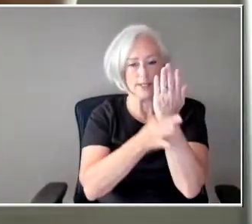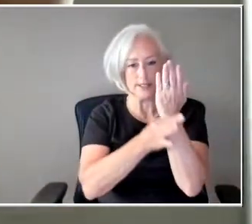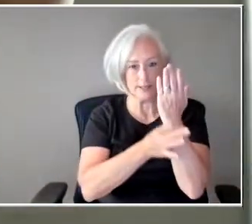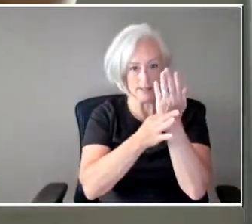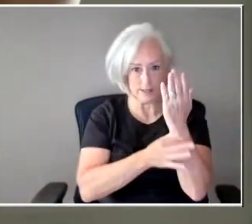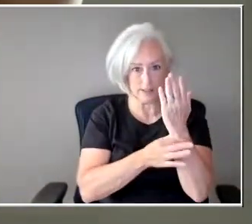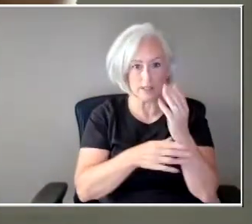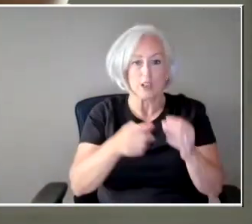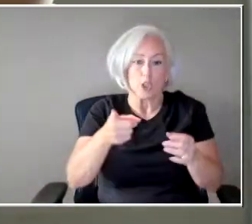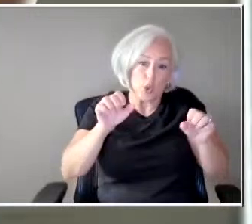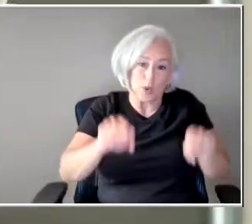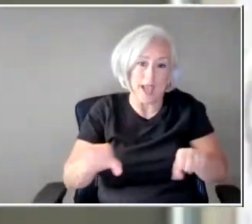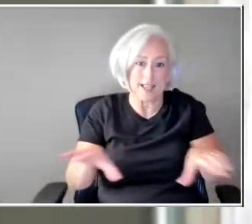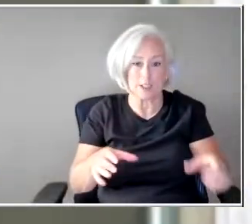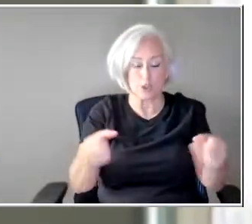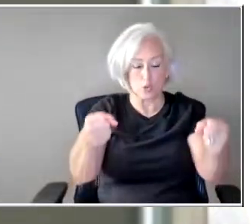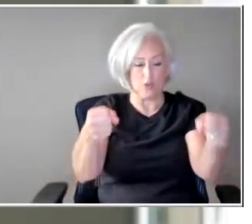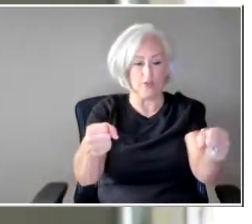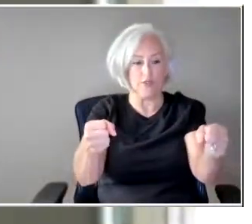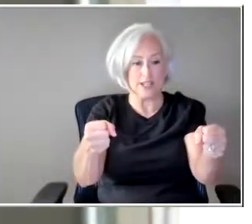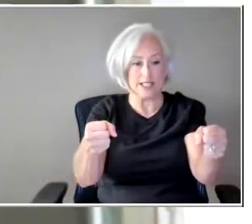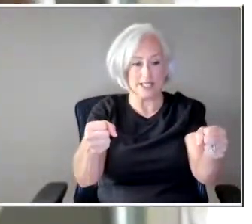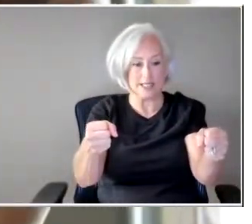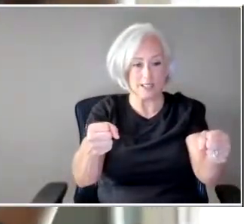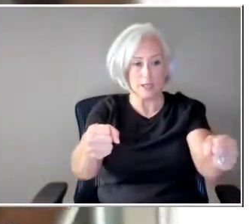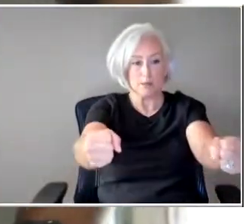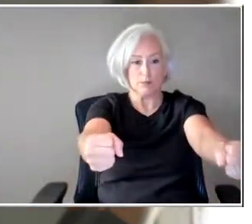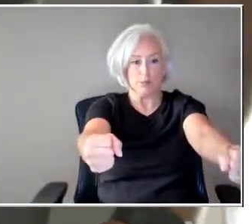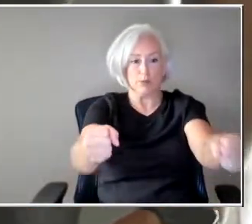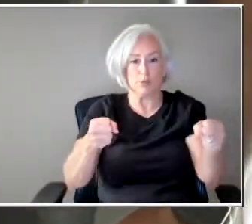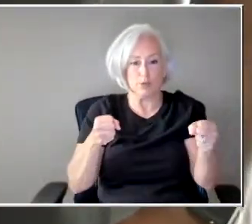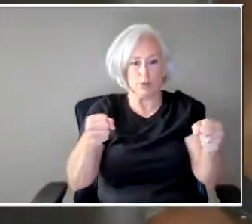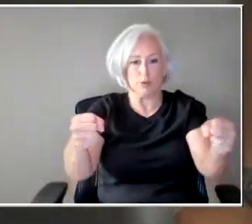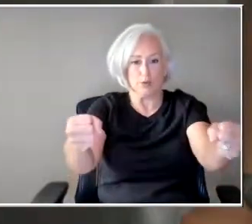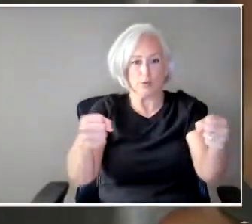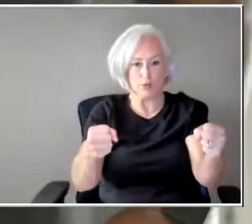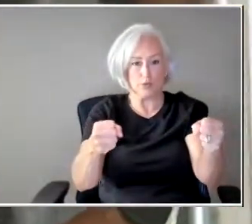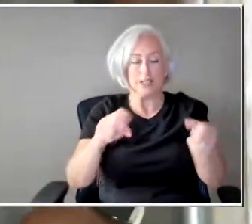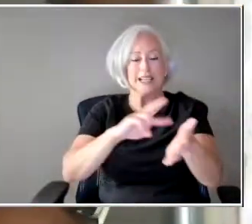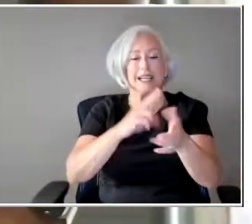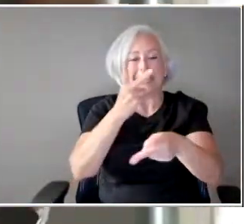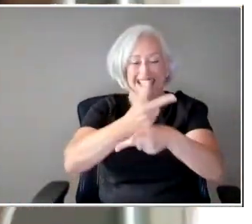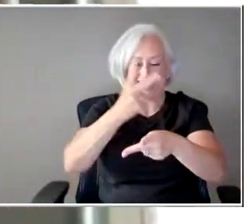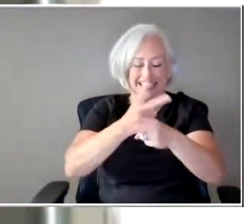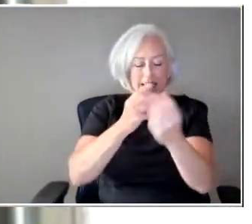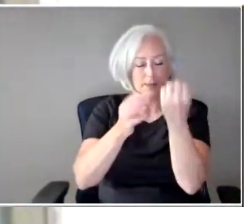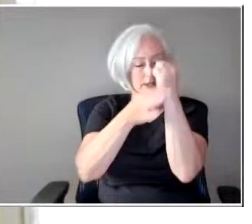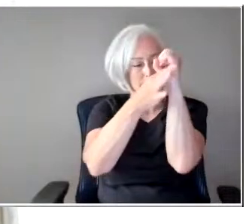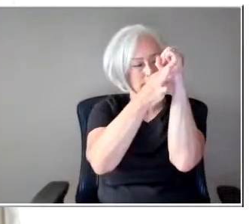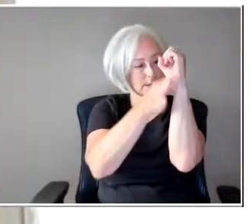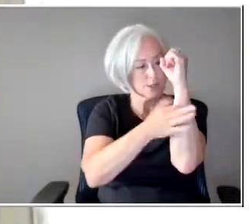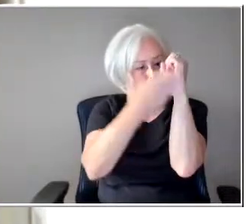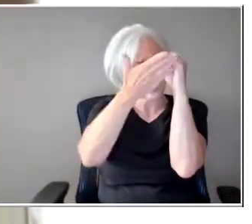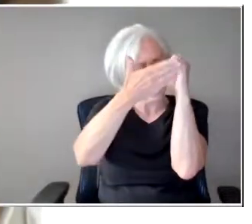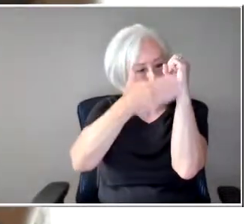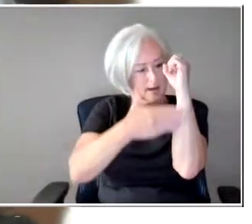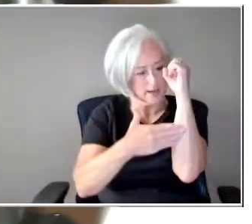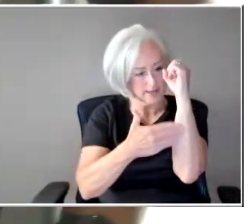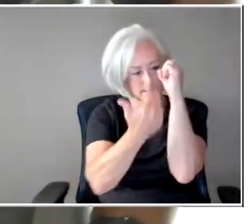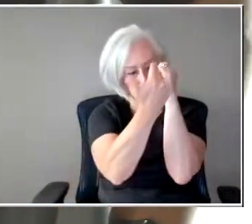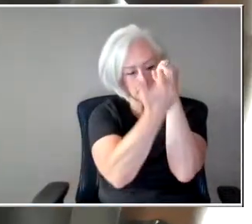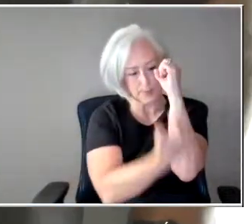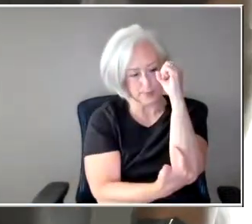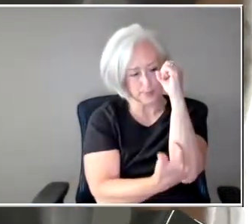put their hands on dumbbells sometimes, do I see, because what that does is that keeps your wrist at a straighter position in the push-up as opposed to a hard flex in the wrist. So that